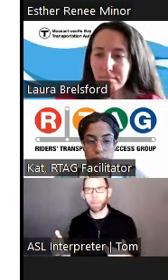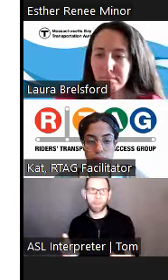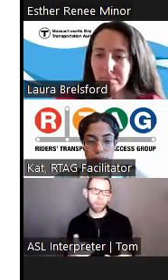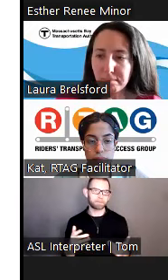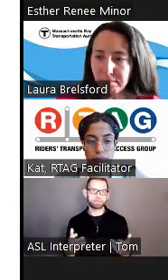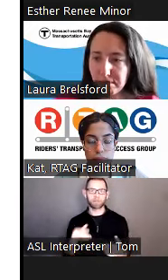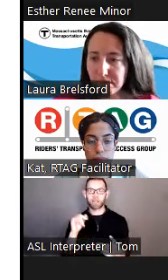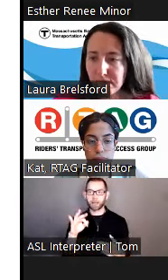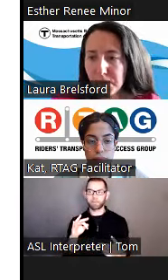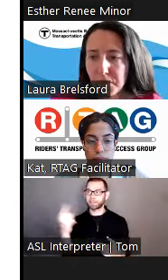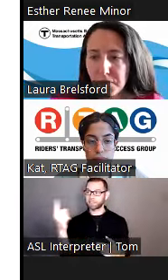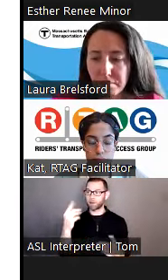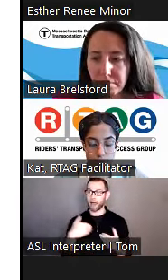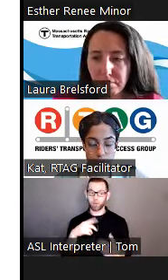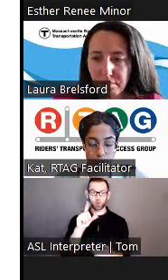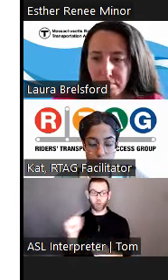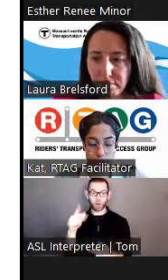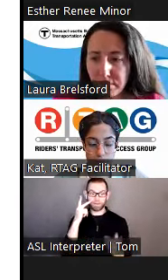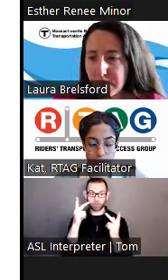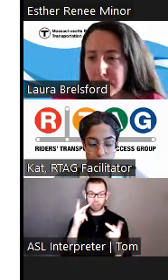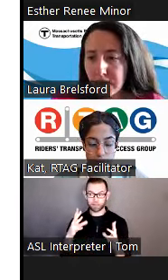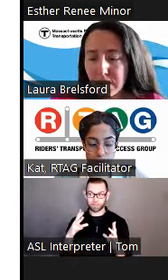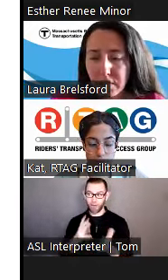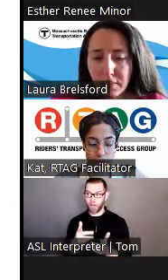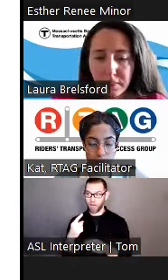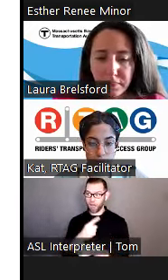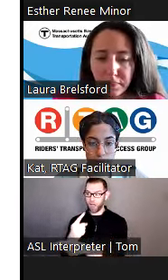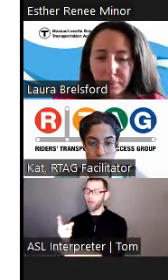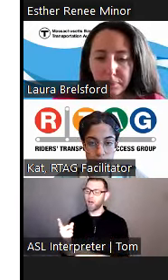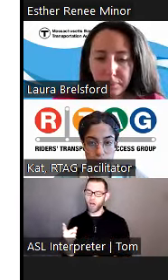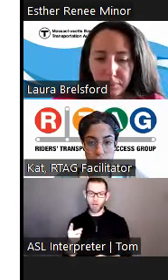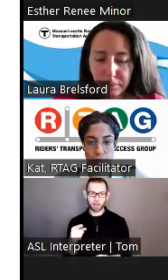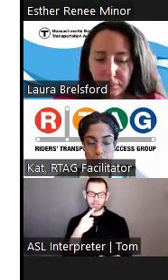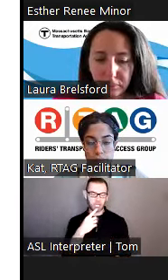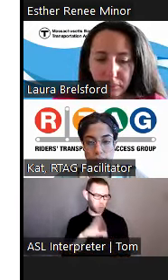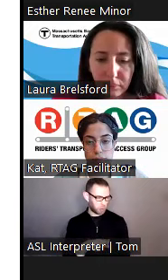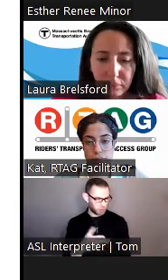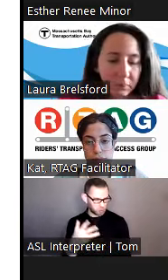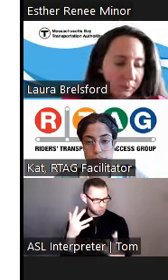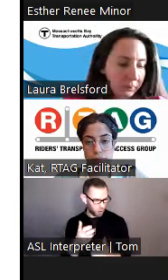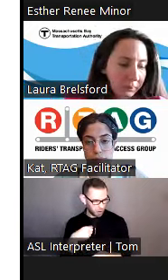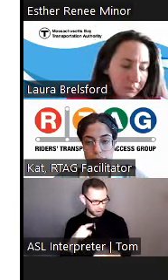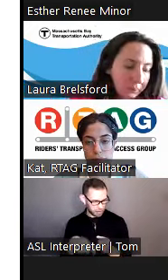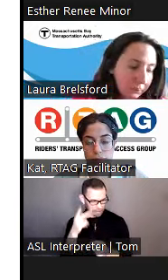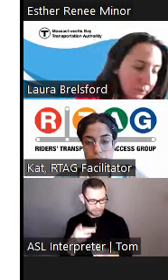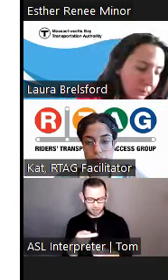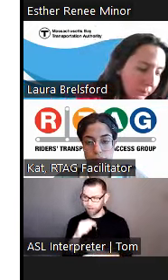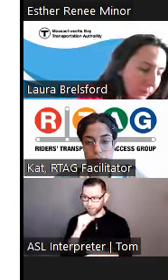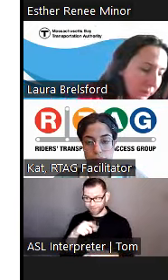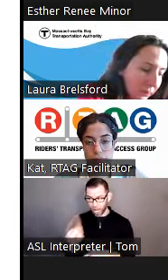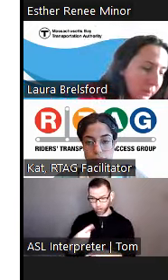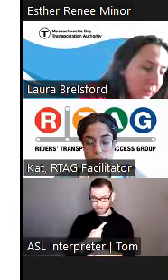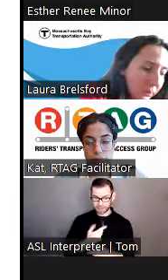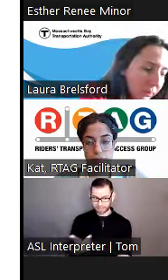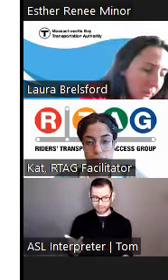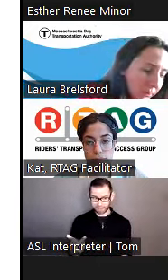has 20/20 vision tells me it's too dark in the station and they can't see. So I know it's not just me.